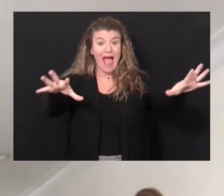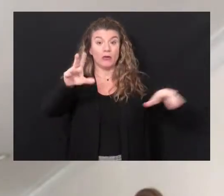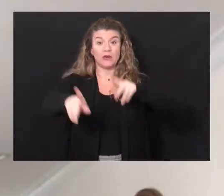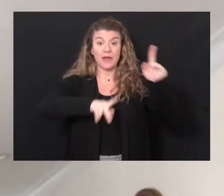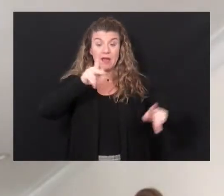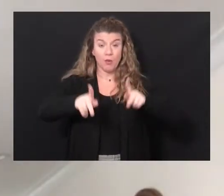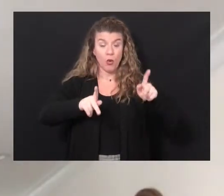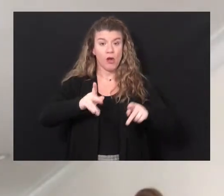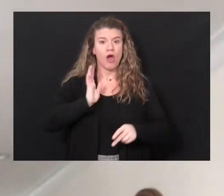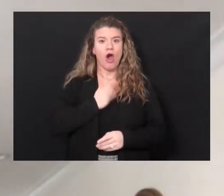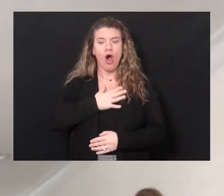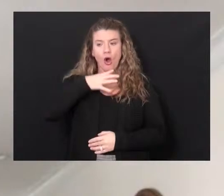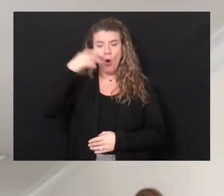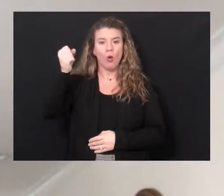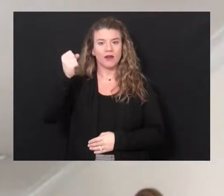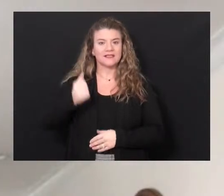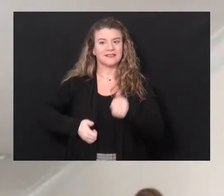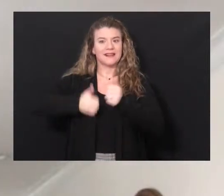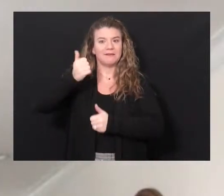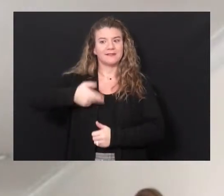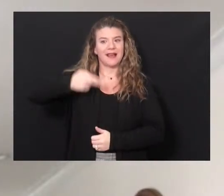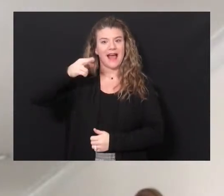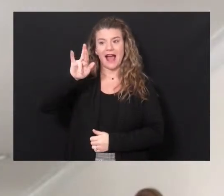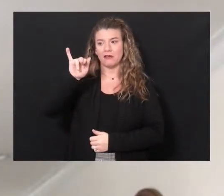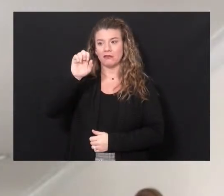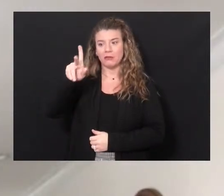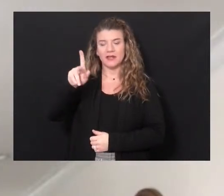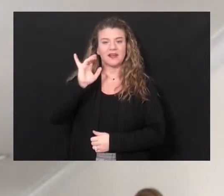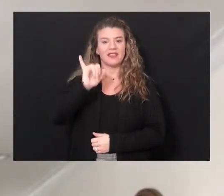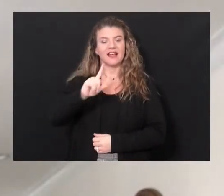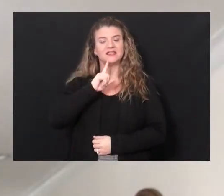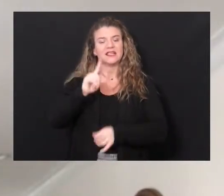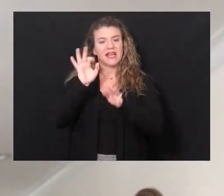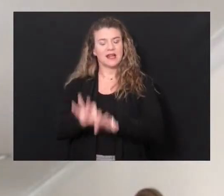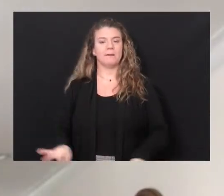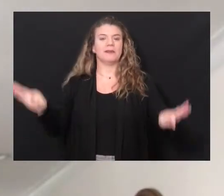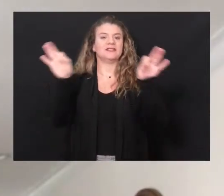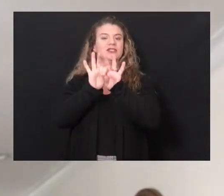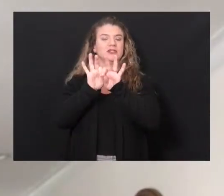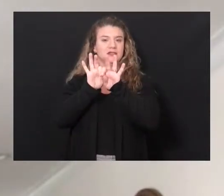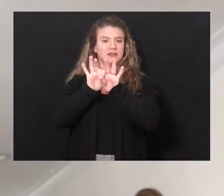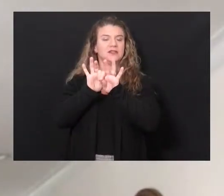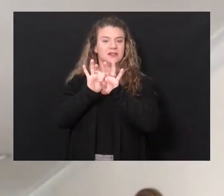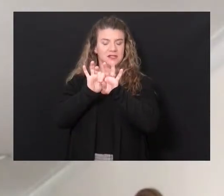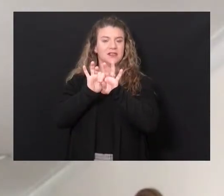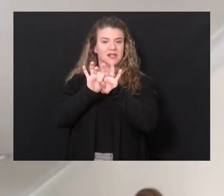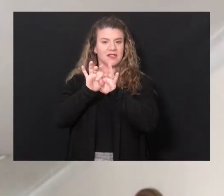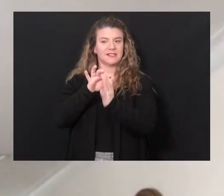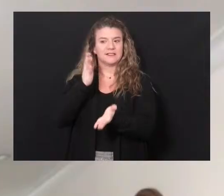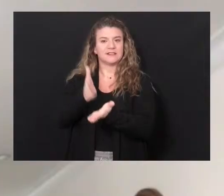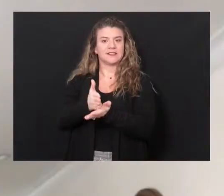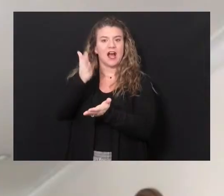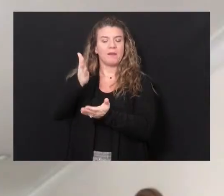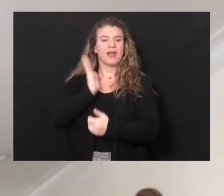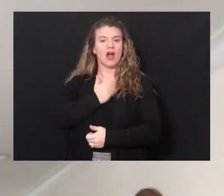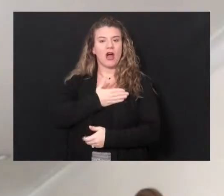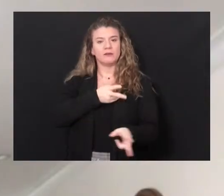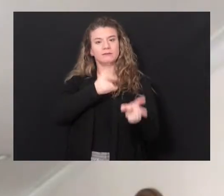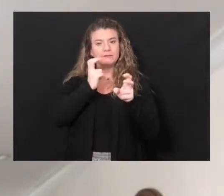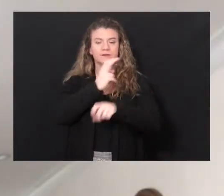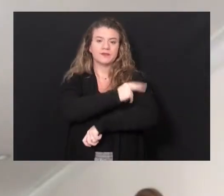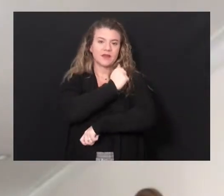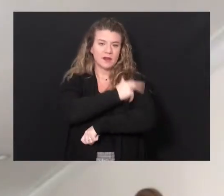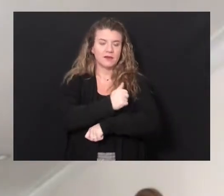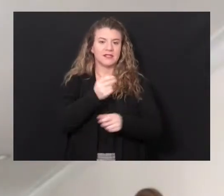our oldest and most vulnerable, I think that's played an essential and critical causal role in reducing our hospitalizations.